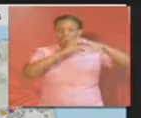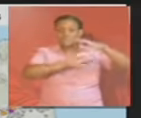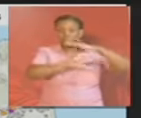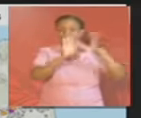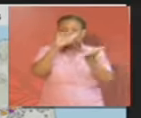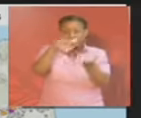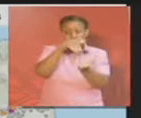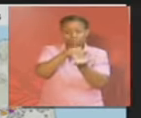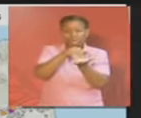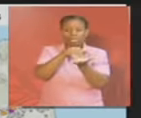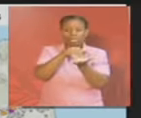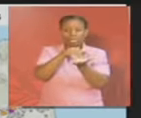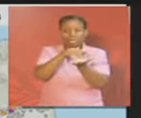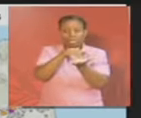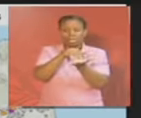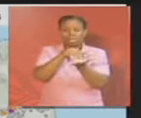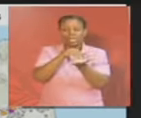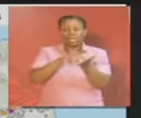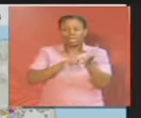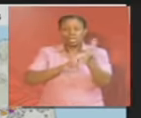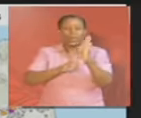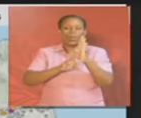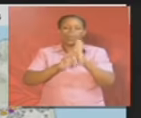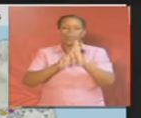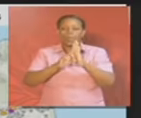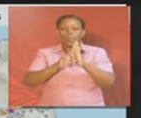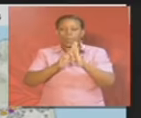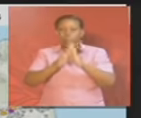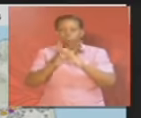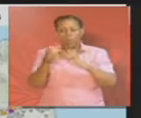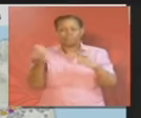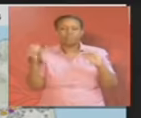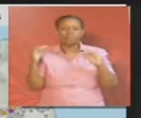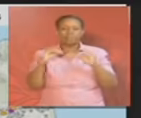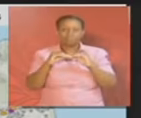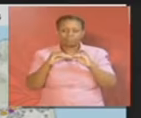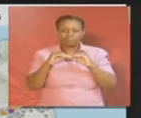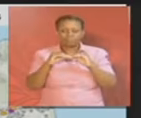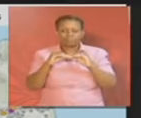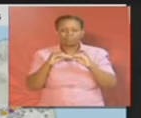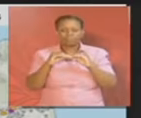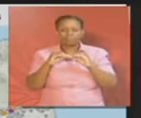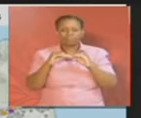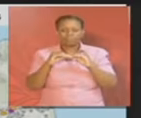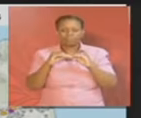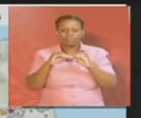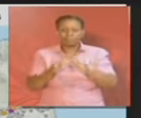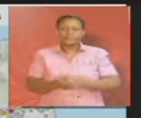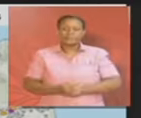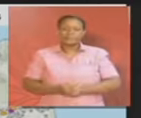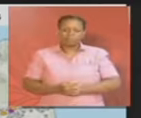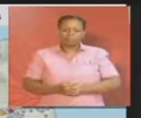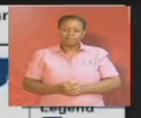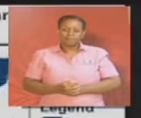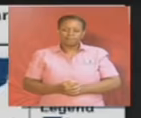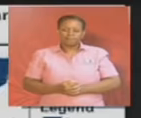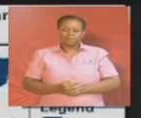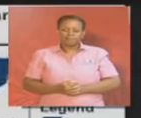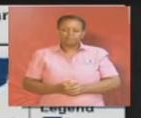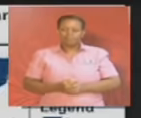Patrick, the change would have been a lot more significant. As we switch across to our next